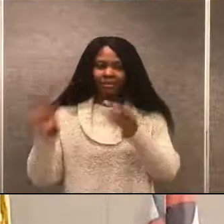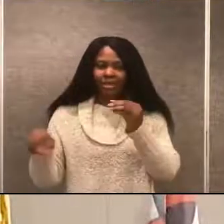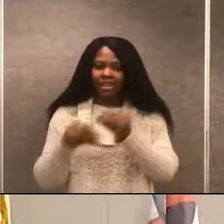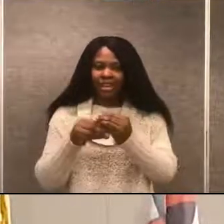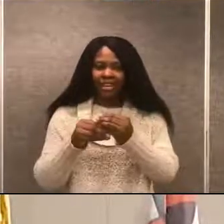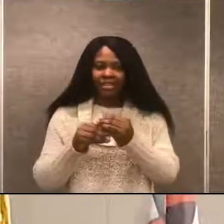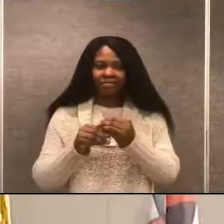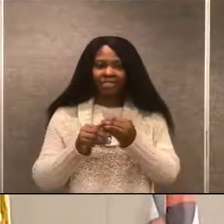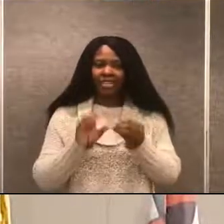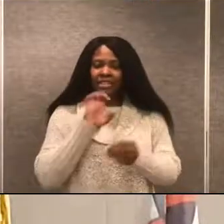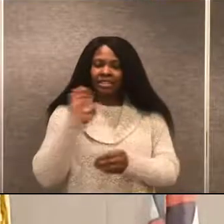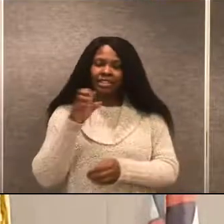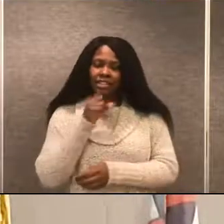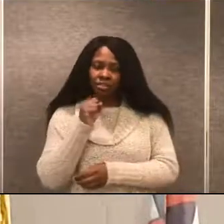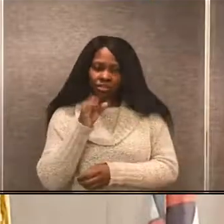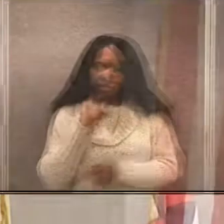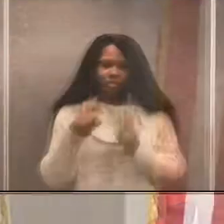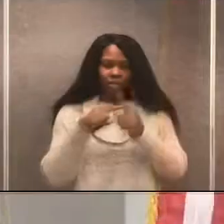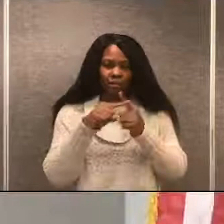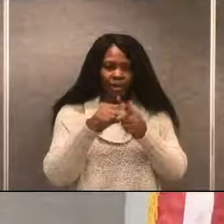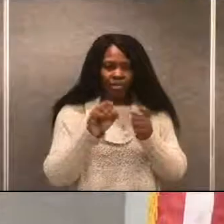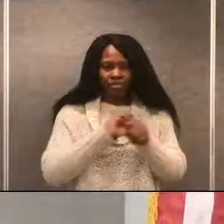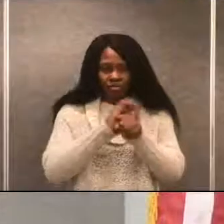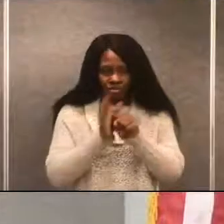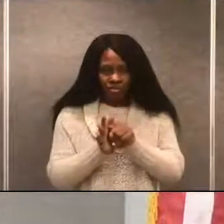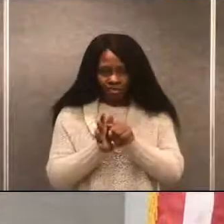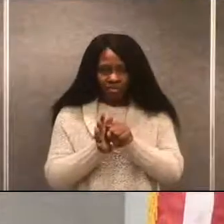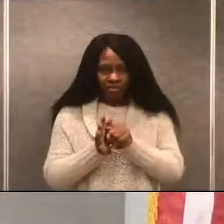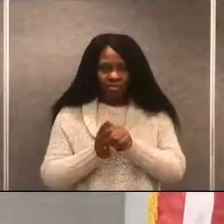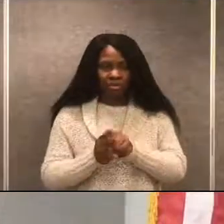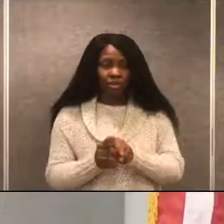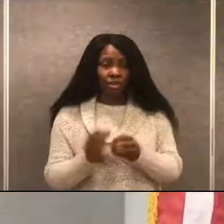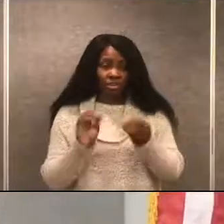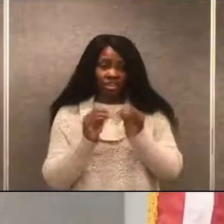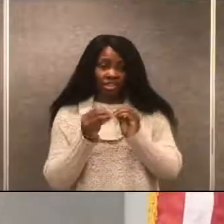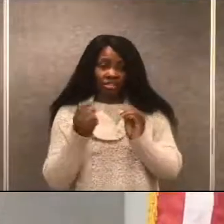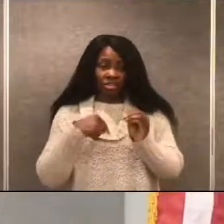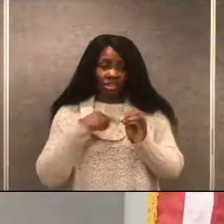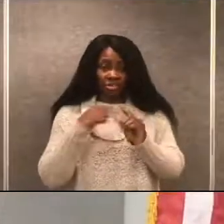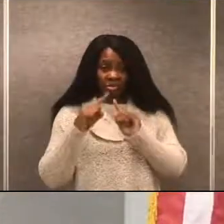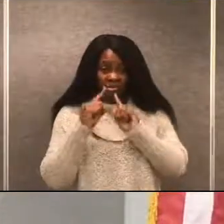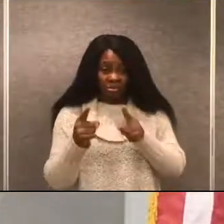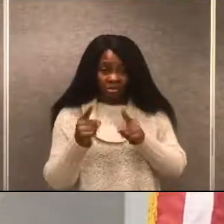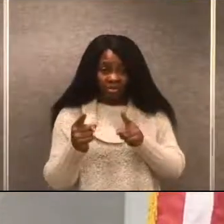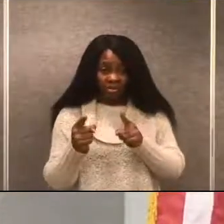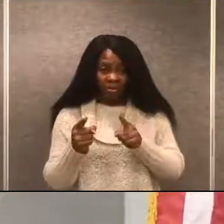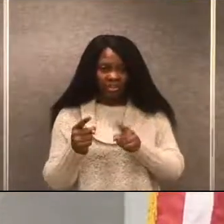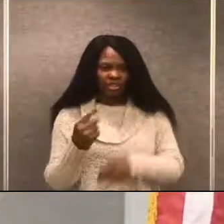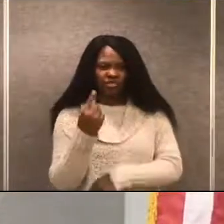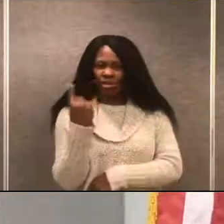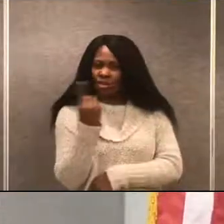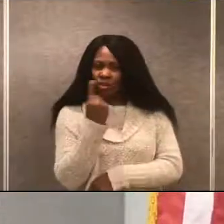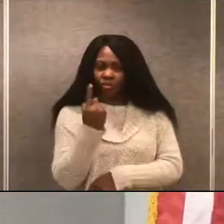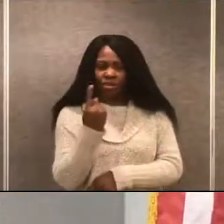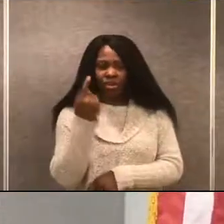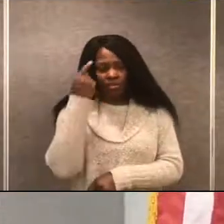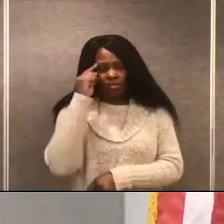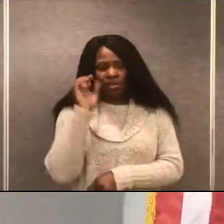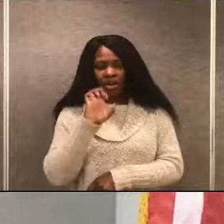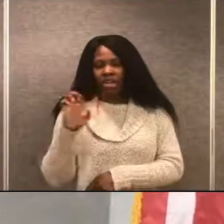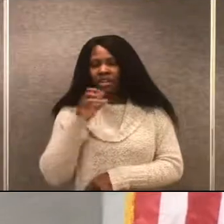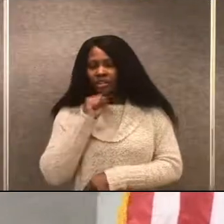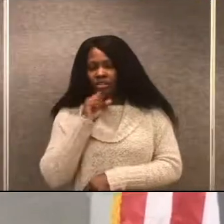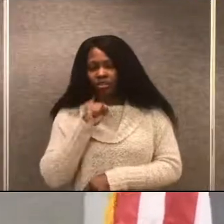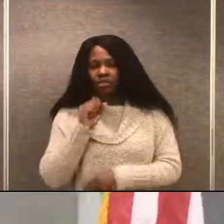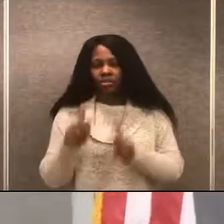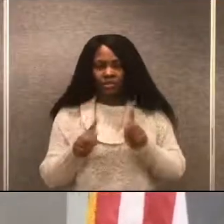Orange's number of new positive cases. The numbers that we report as East Orange cases are only for East Orange residents.